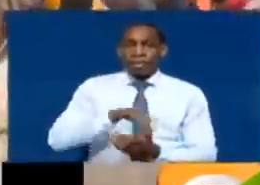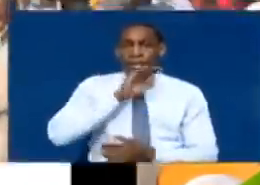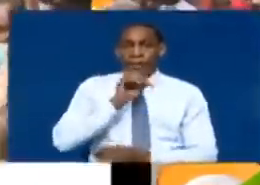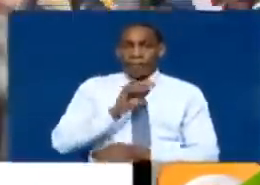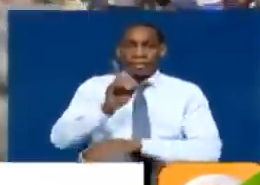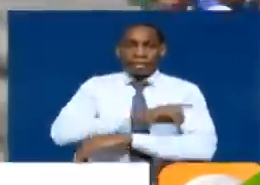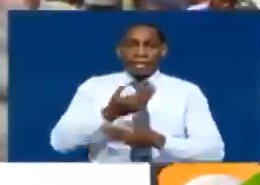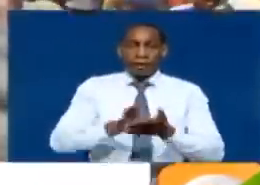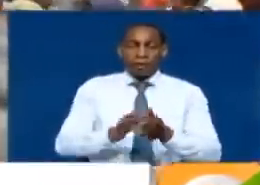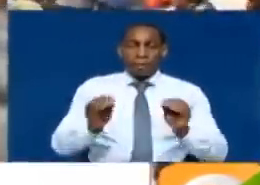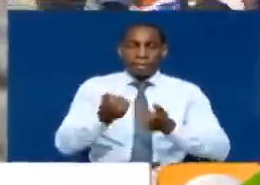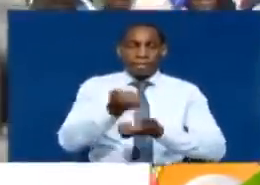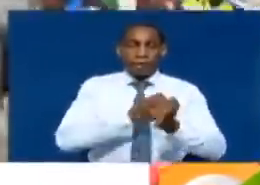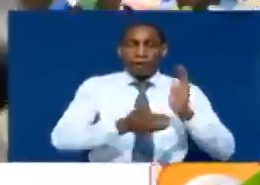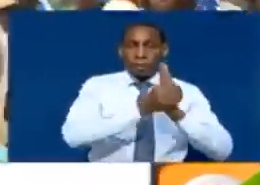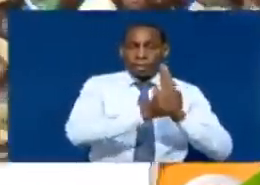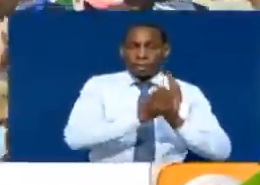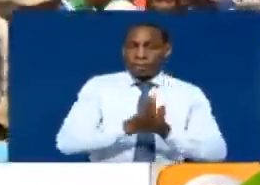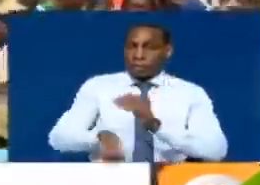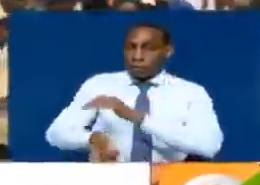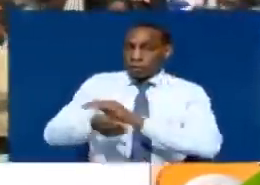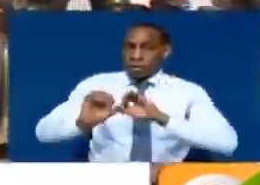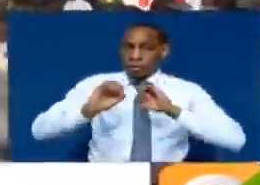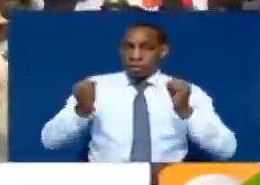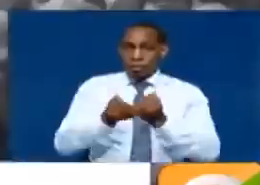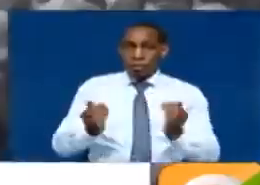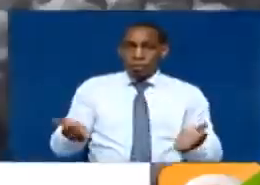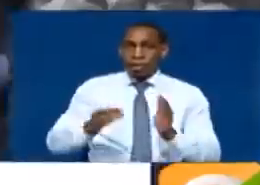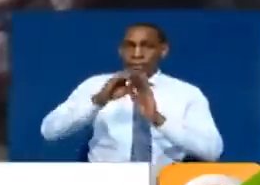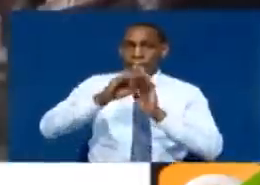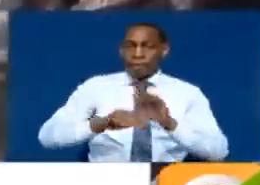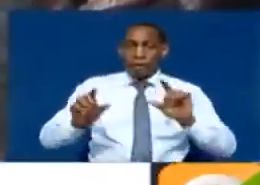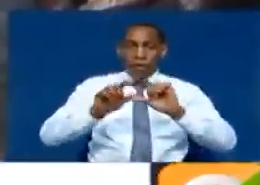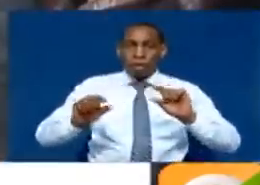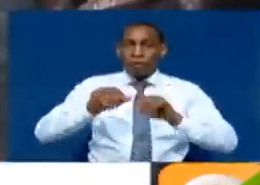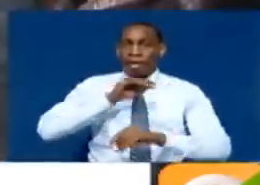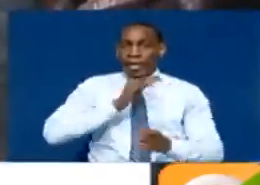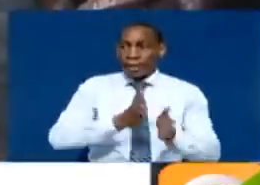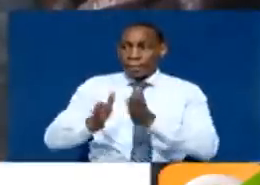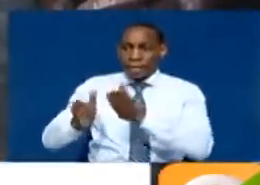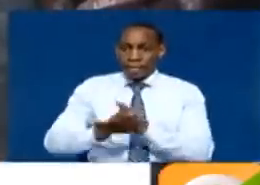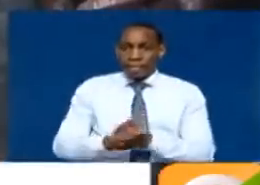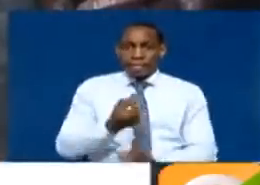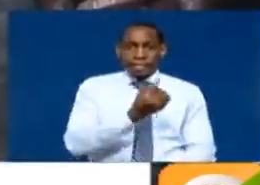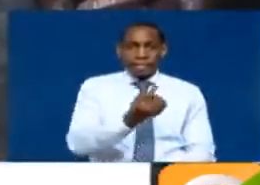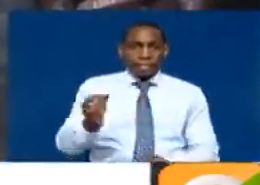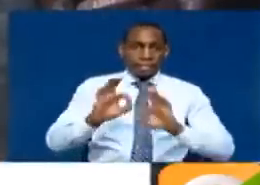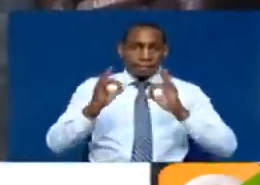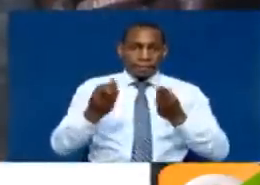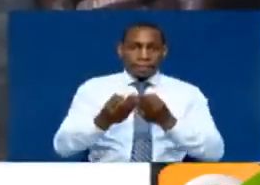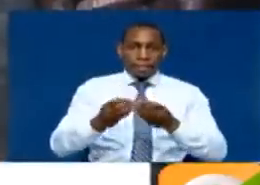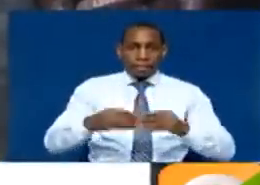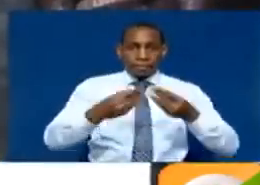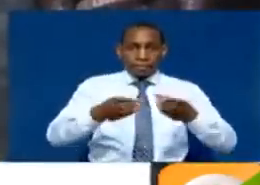ended with a meeting of economic experts who unpacked the social welfare program. According to Odinga's plan, every household will